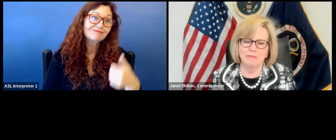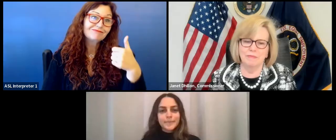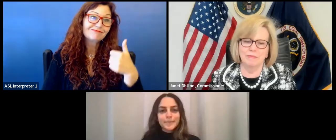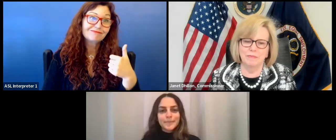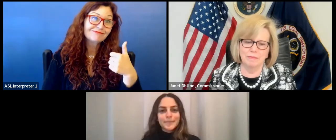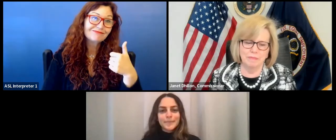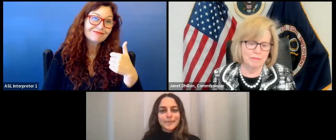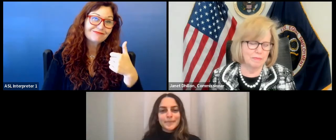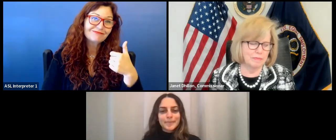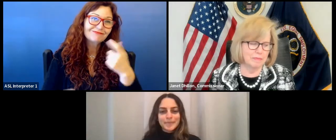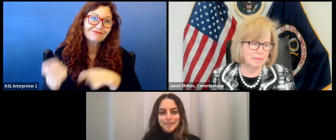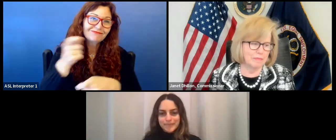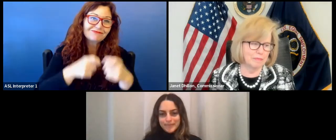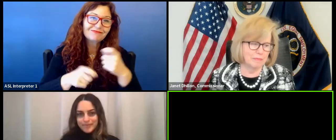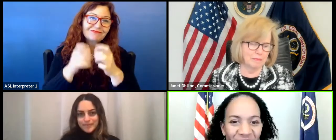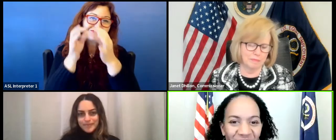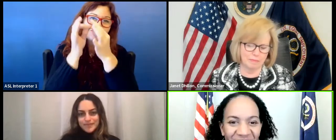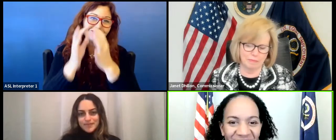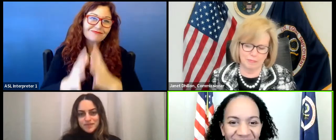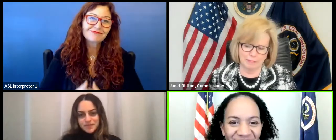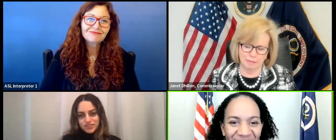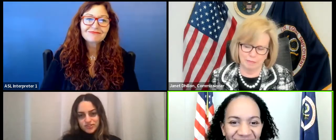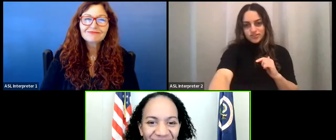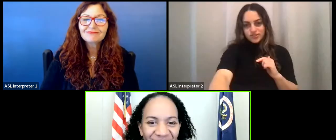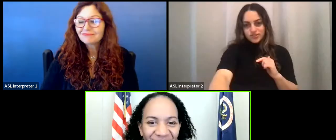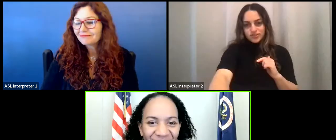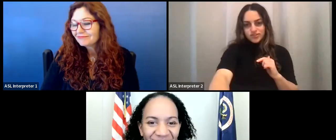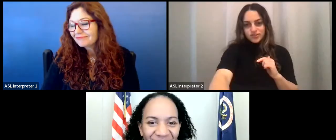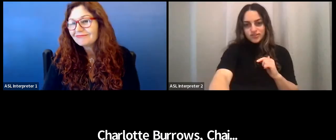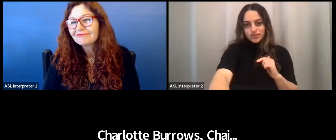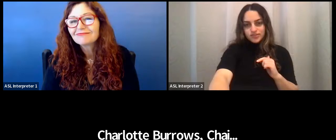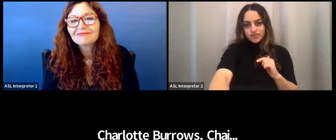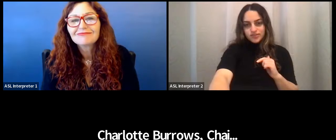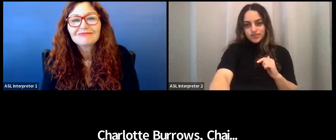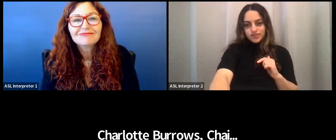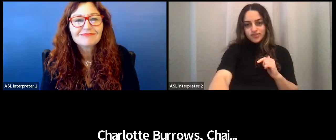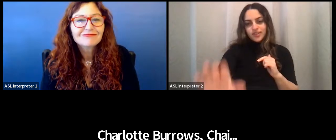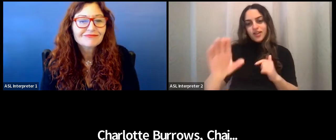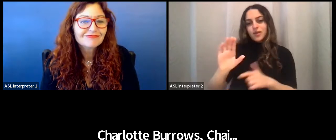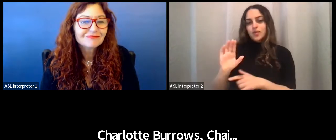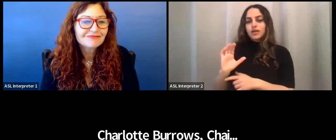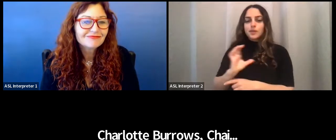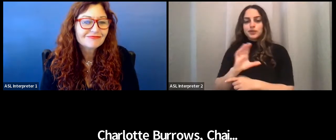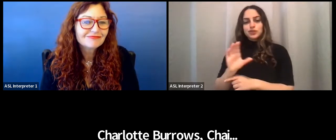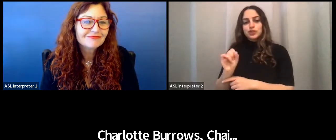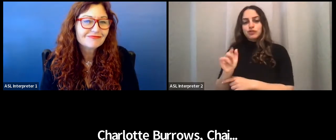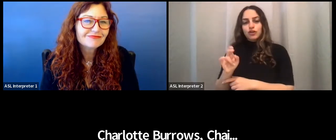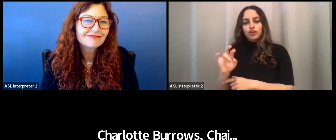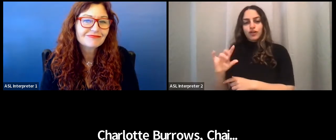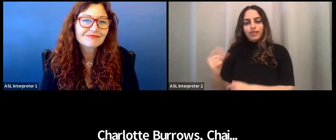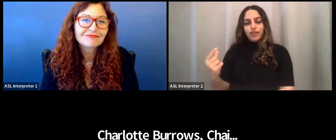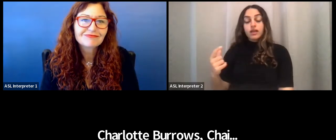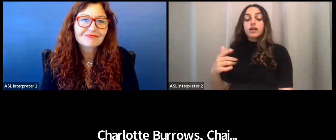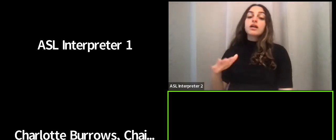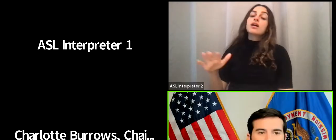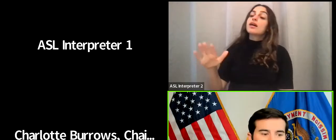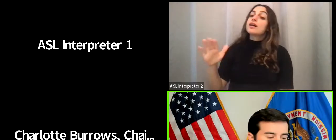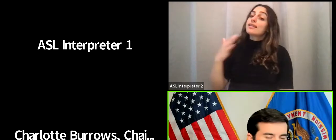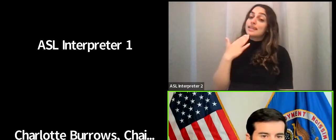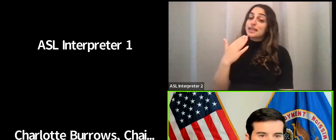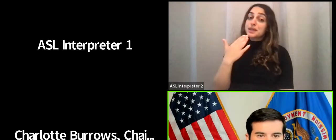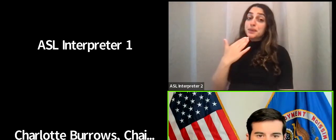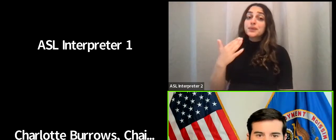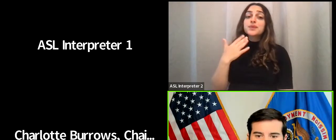thank you and and now we can go to commissioner sunderland thank you um i want to we'll just stay